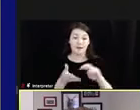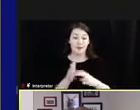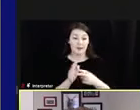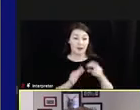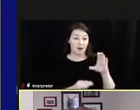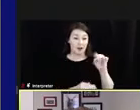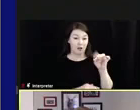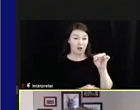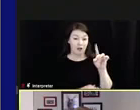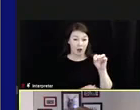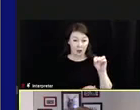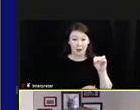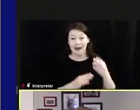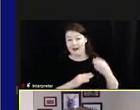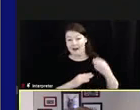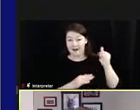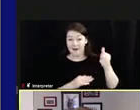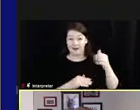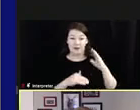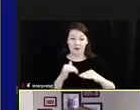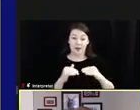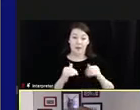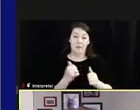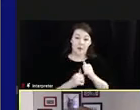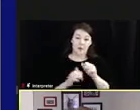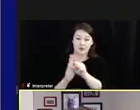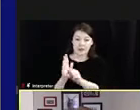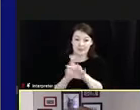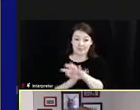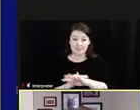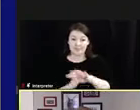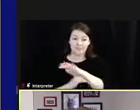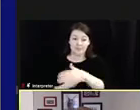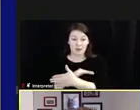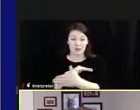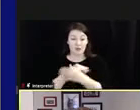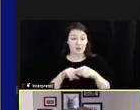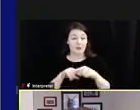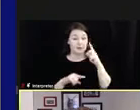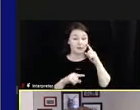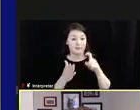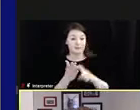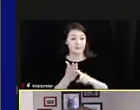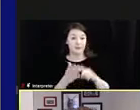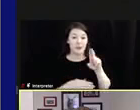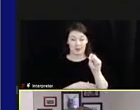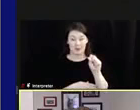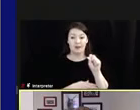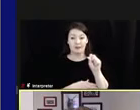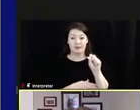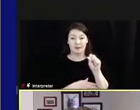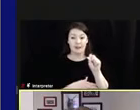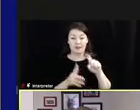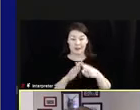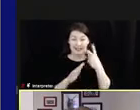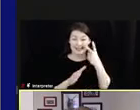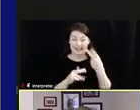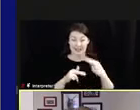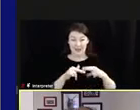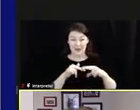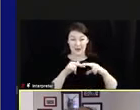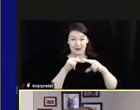rates higher than most states in the country right now, but we are seeing the US start to see at least the early signs of an increase in cases